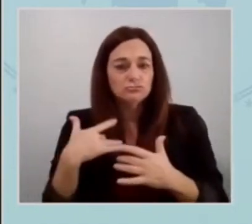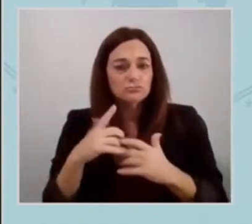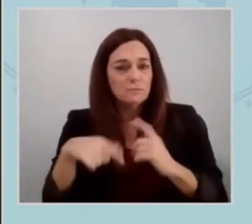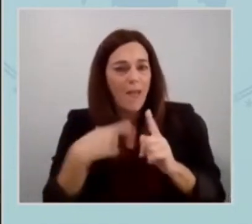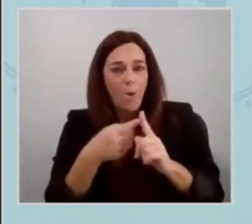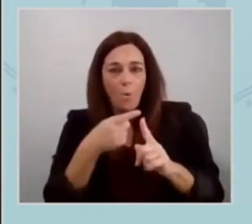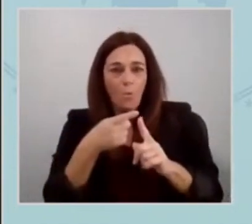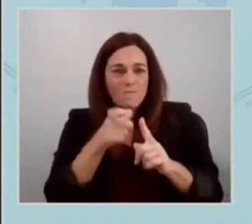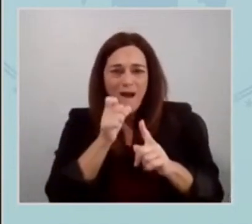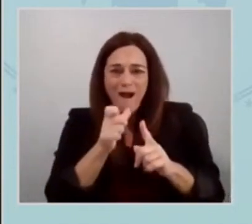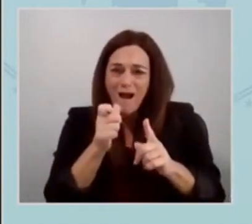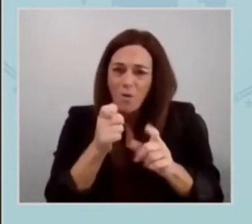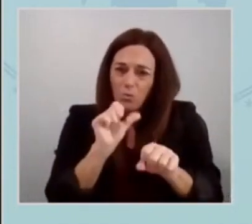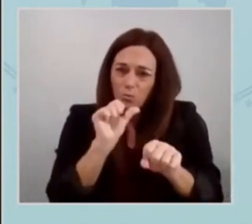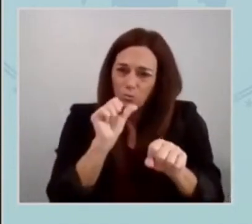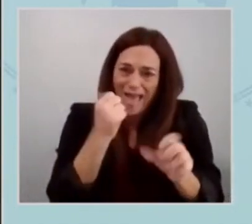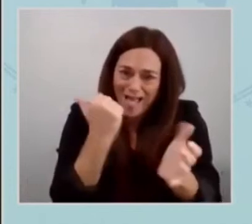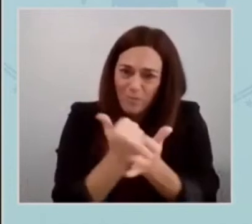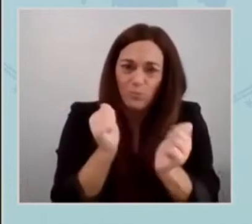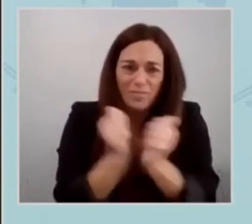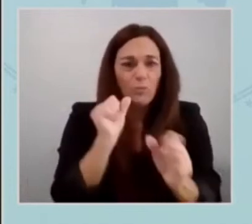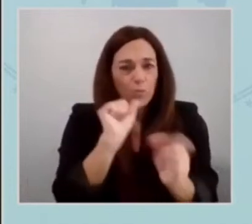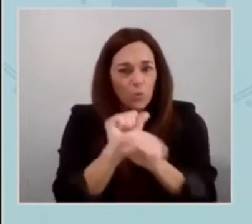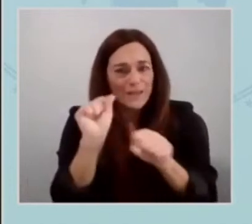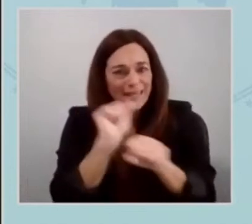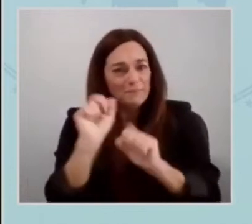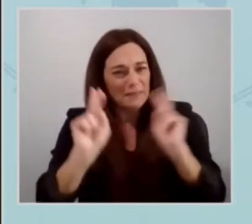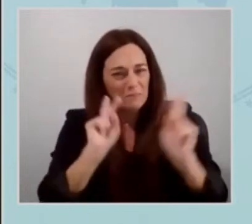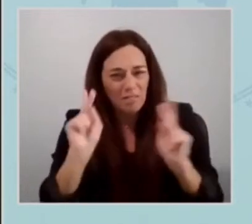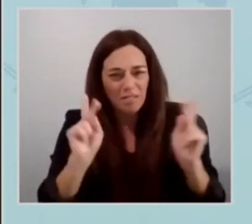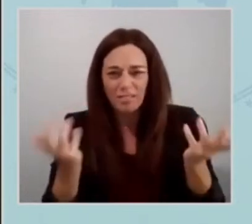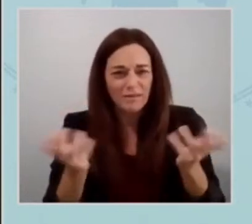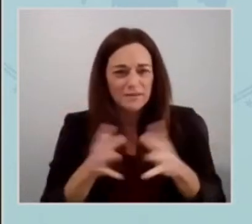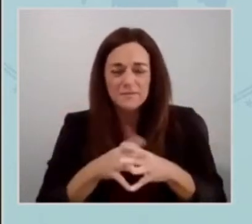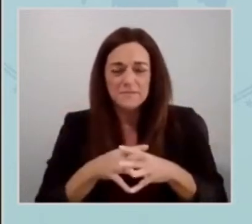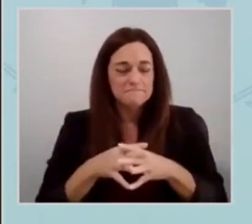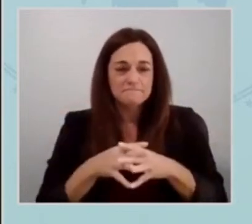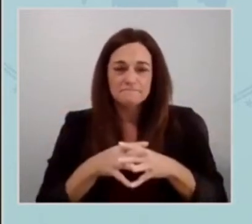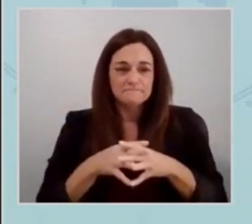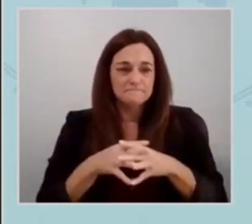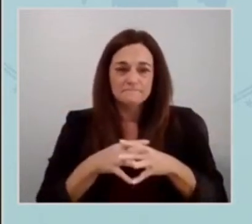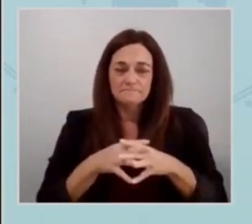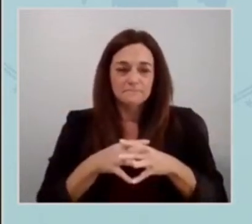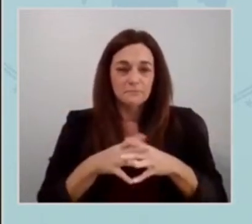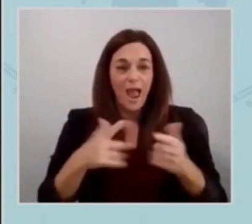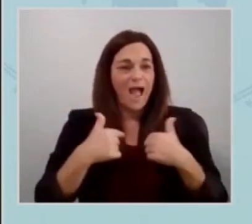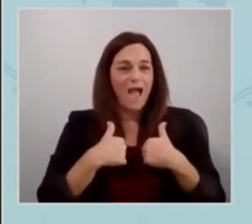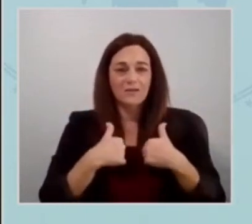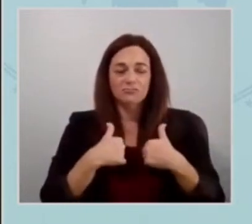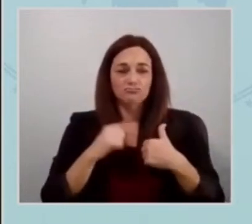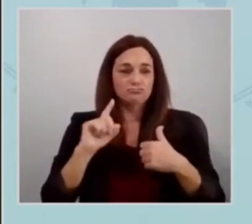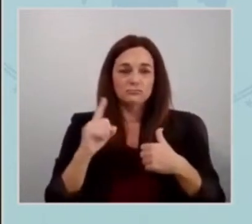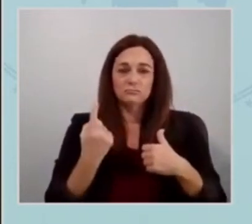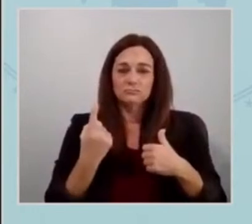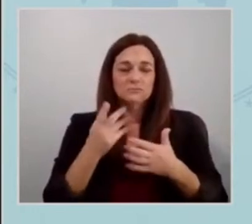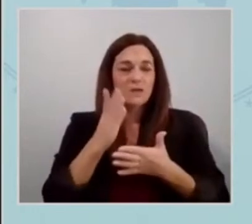corporations that are not concerned about the health of working people. So, Yeah. I